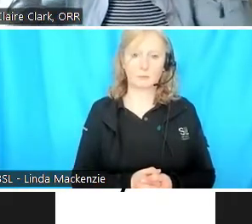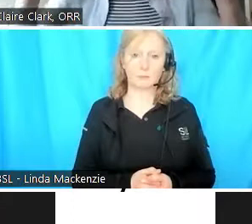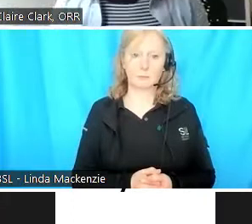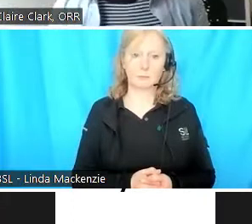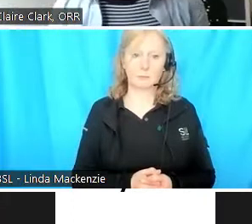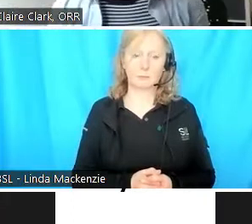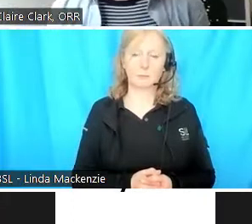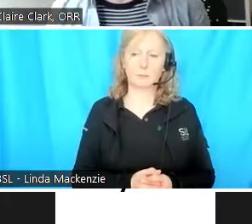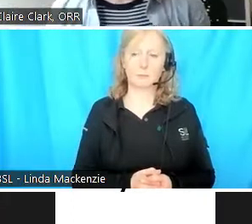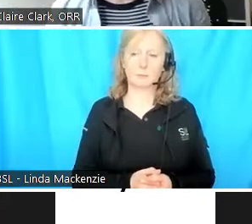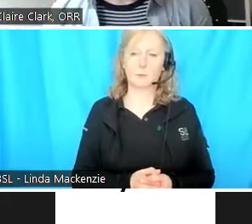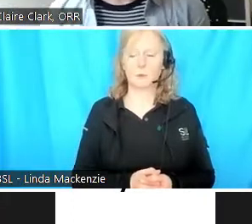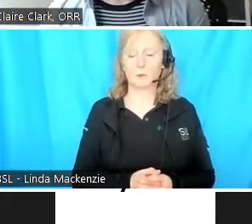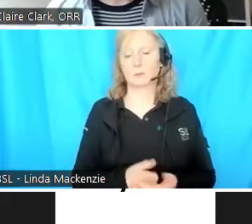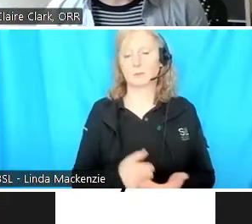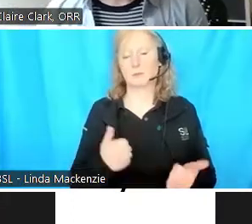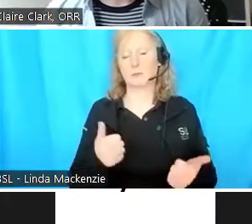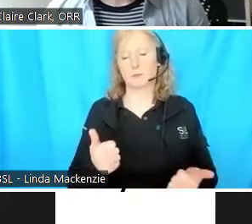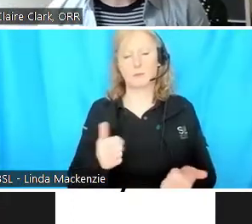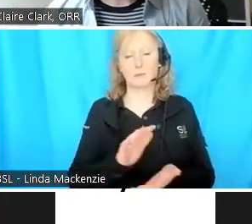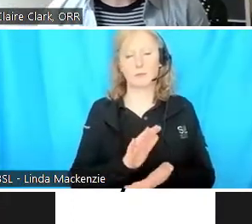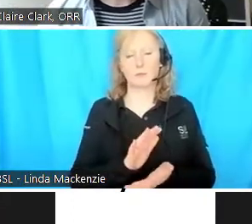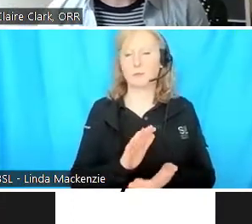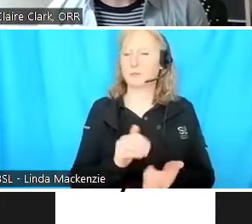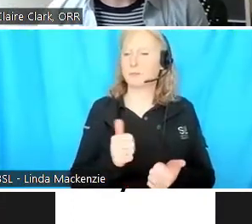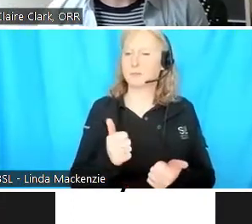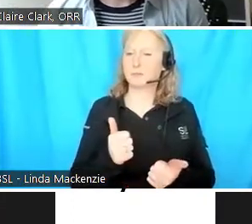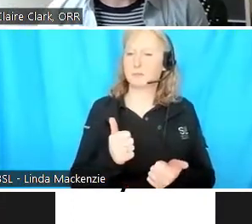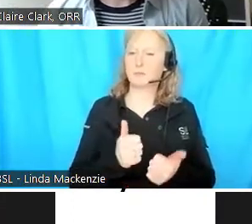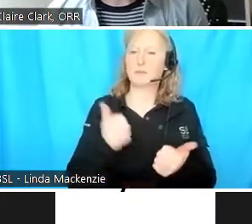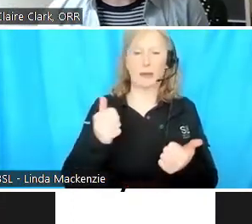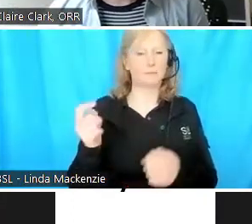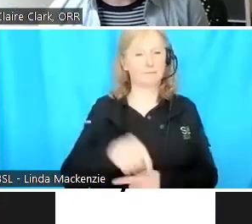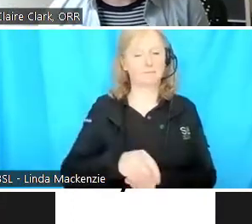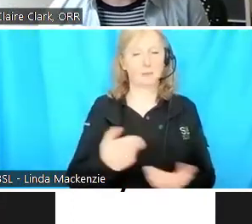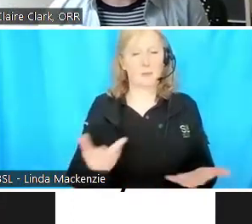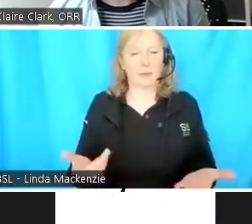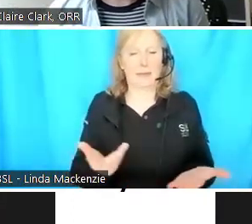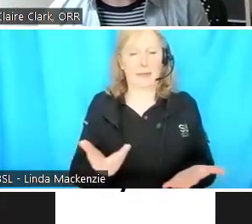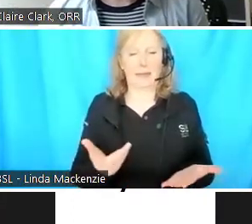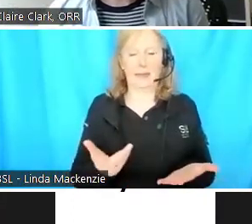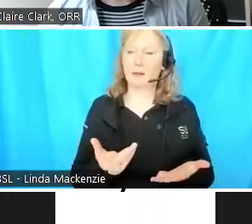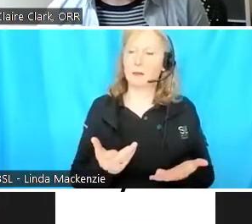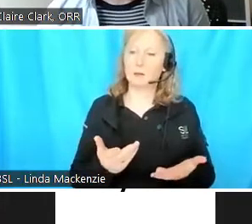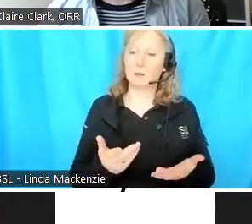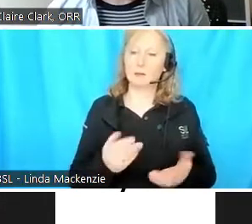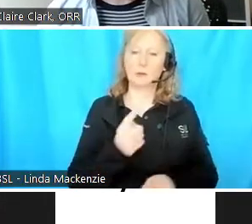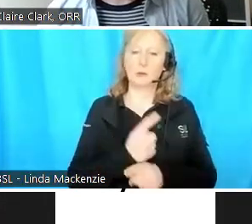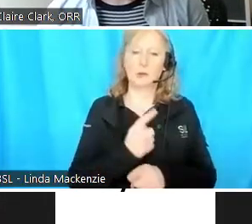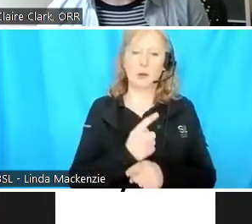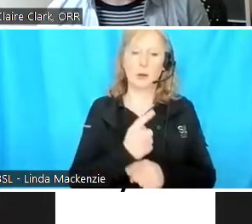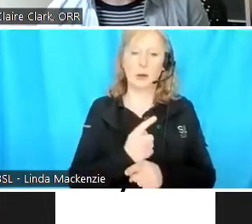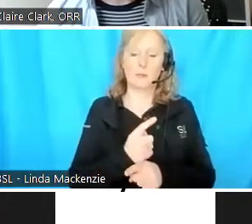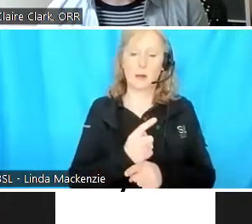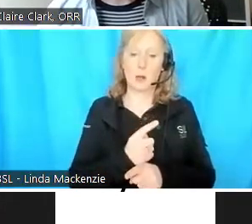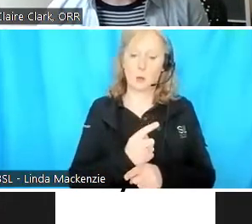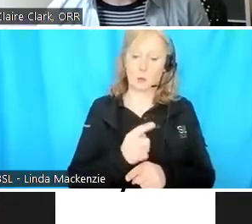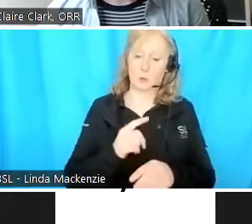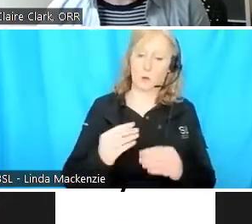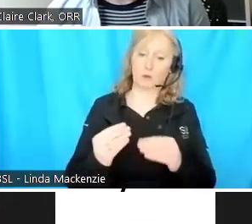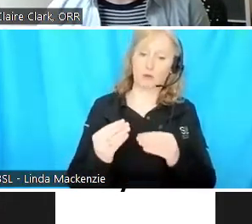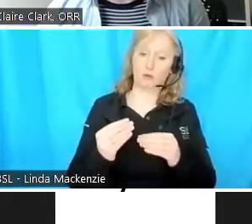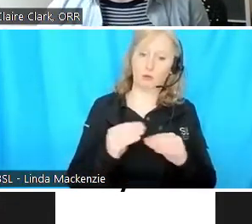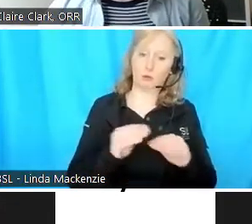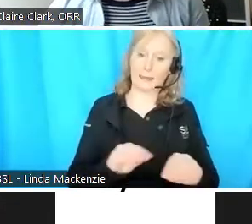Well, first of all, thanks. It's great to be here with you to talk about the training that we've been